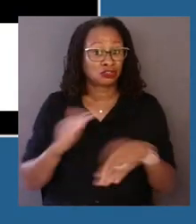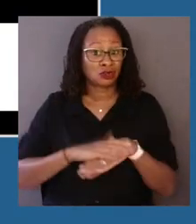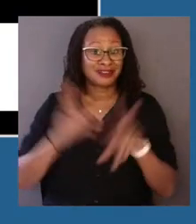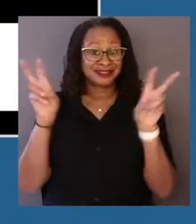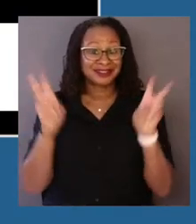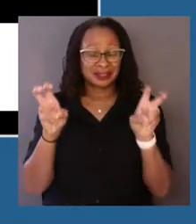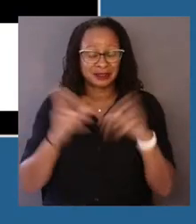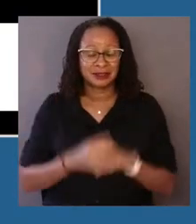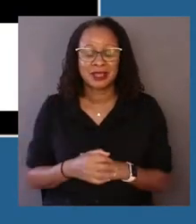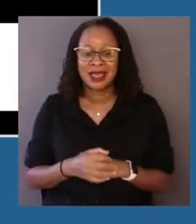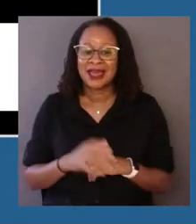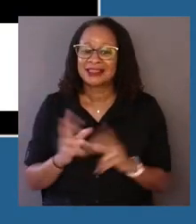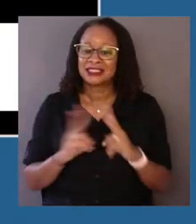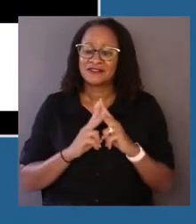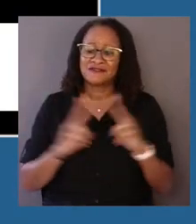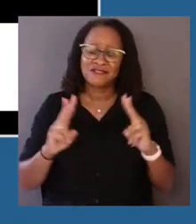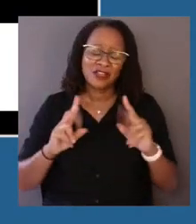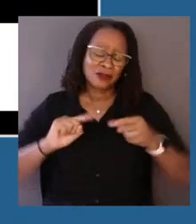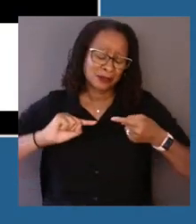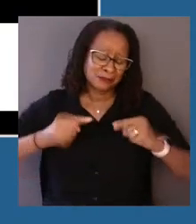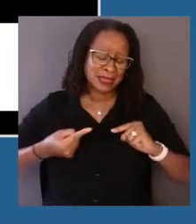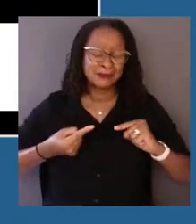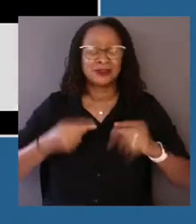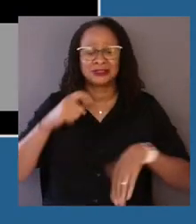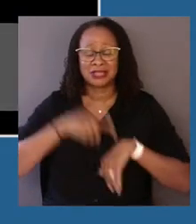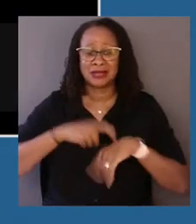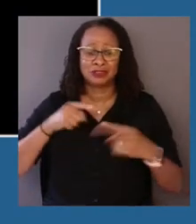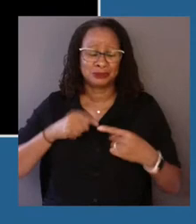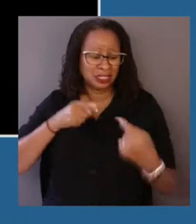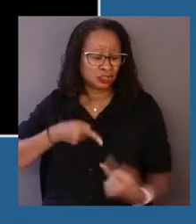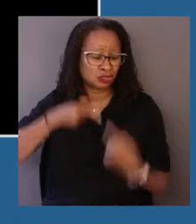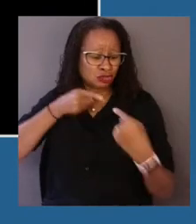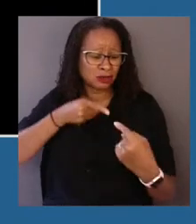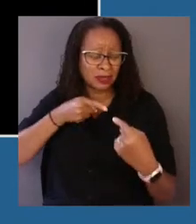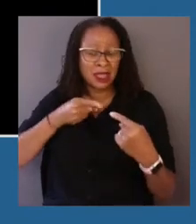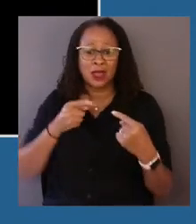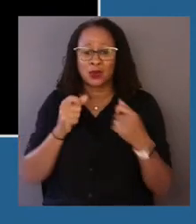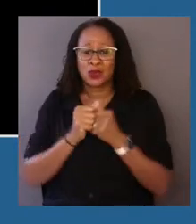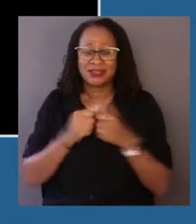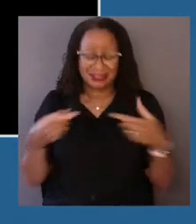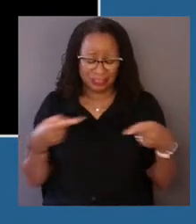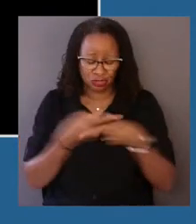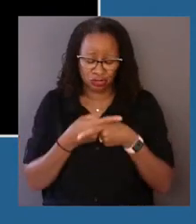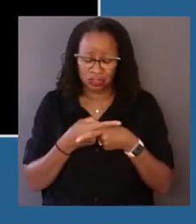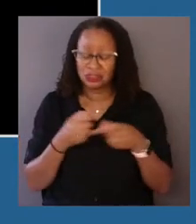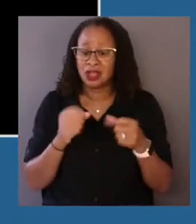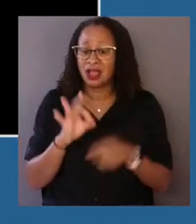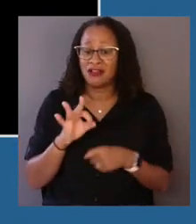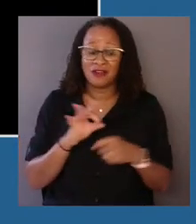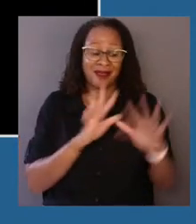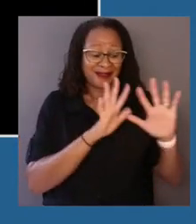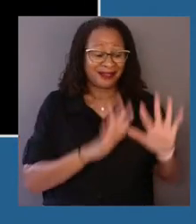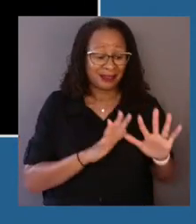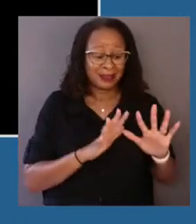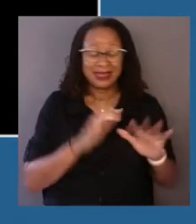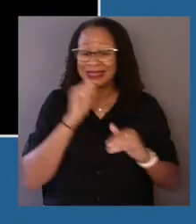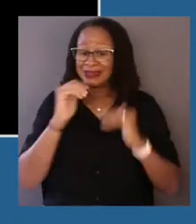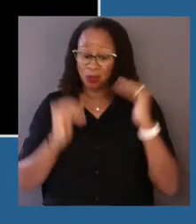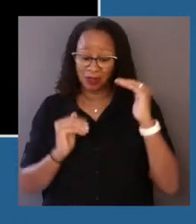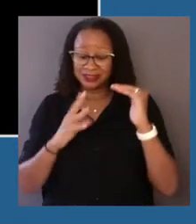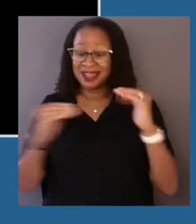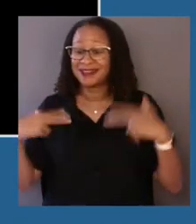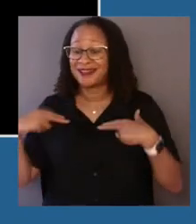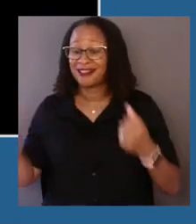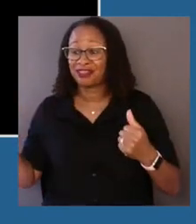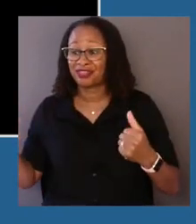extraordinarily painful time to be reckoning with the intersections of climate and inequality and health. I think everybody